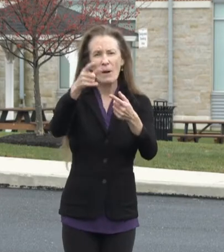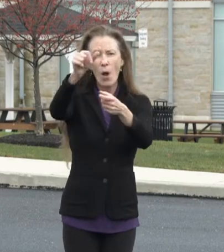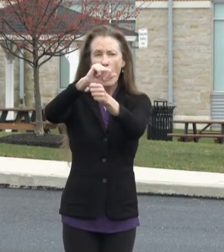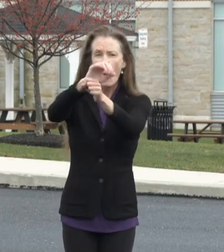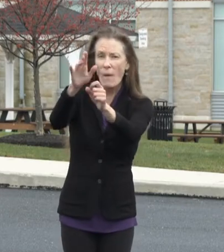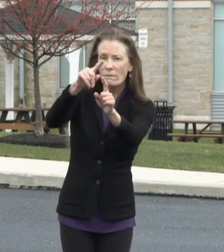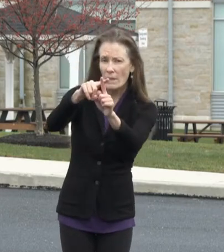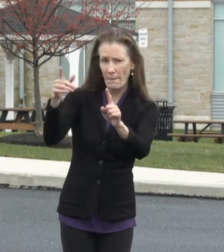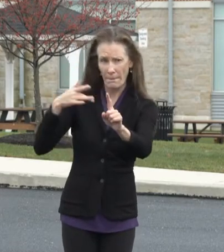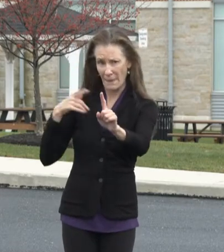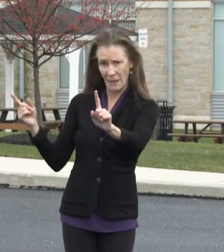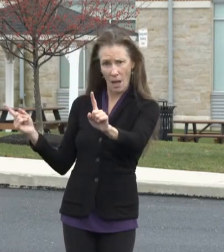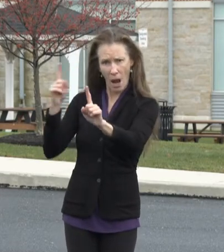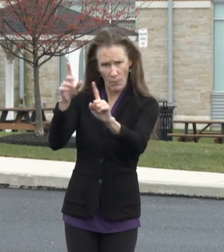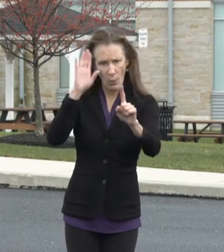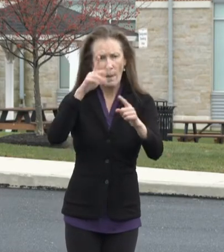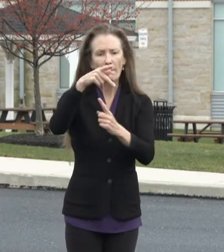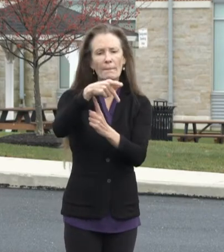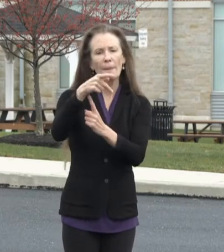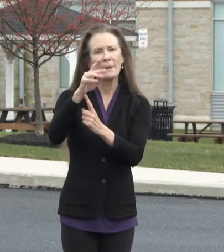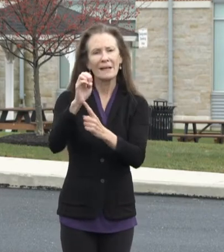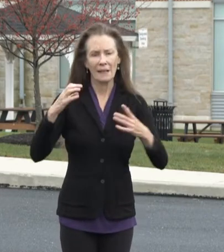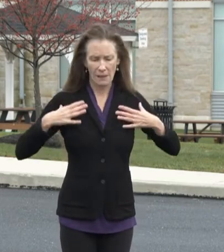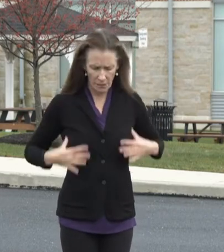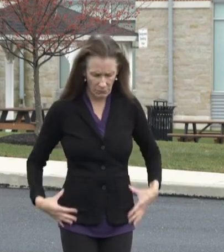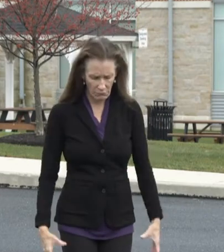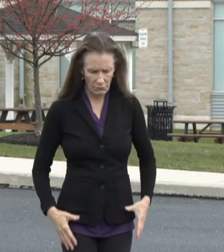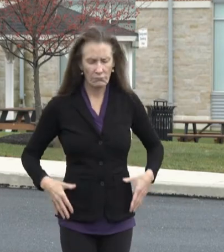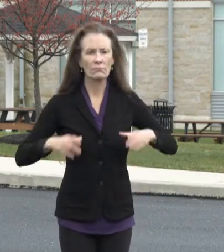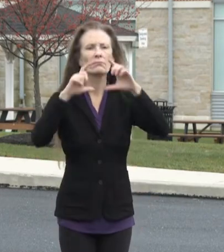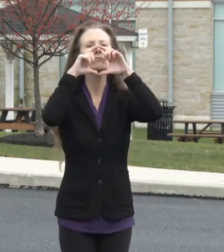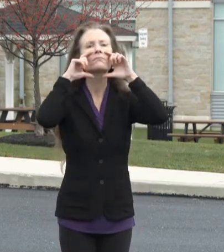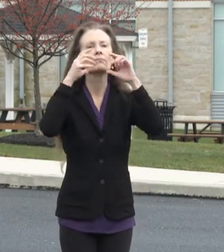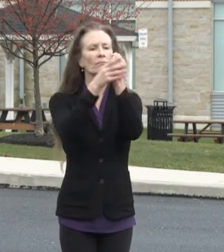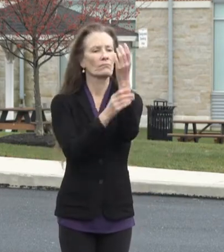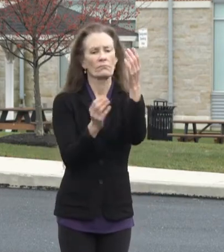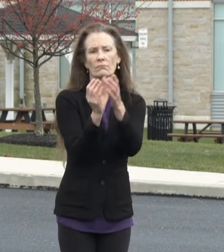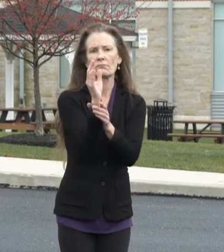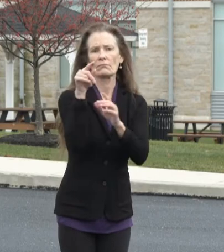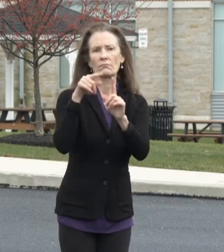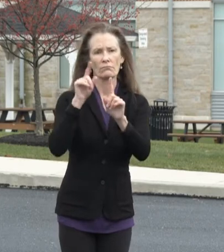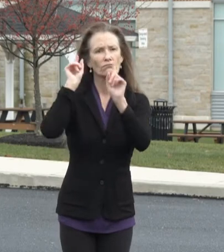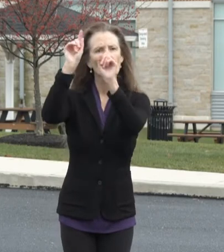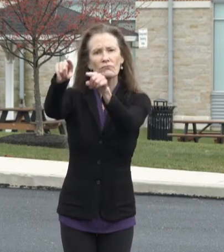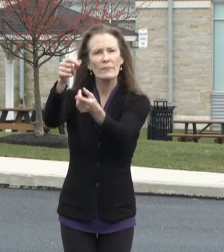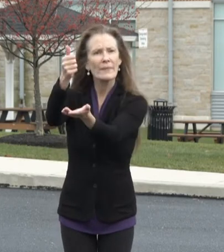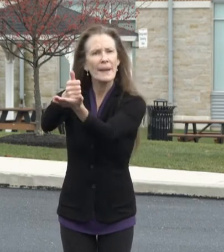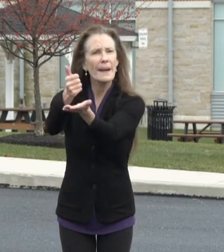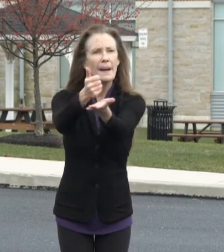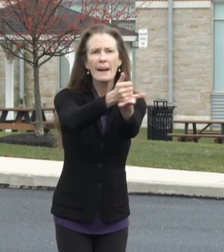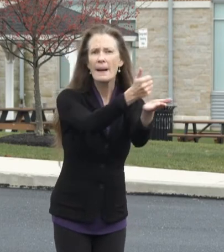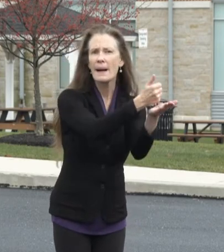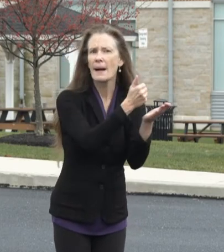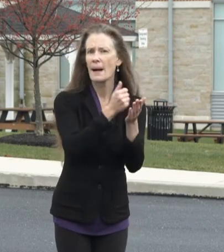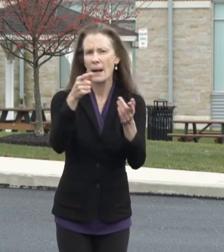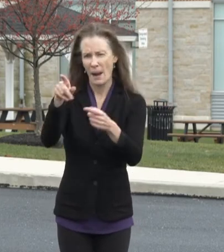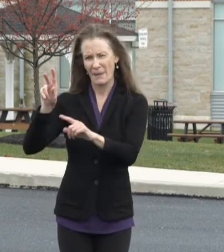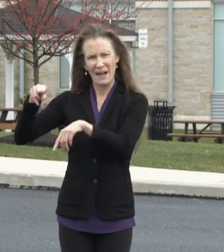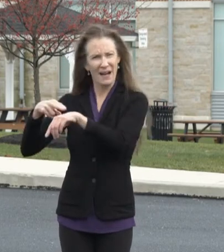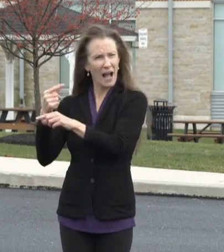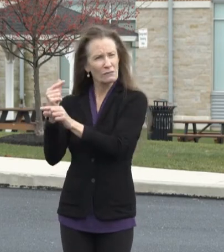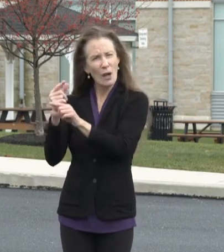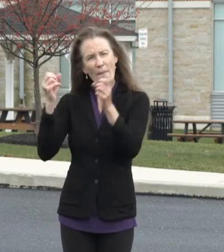PPE in check and properly worn. The engagement of the Pennsylvania National Guard is important because this